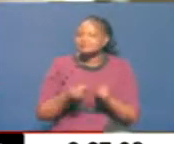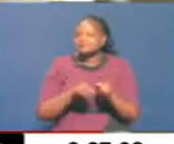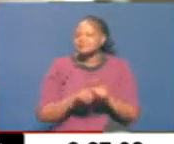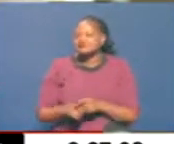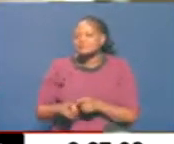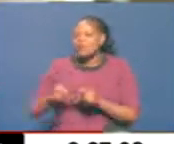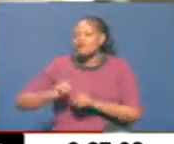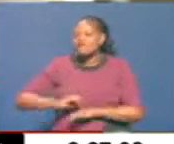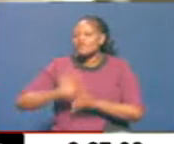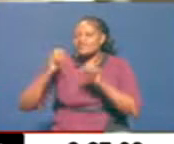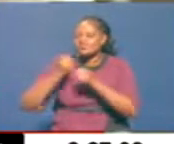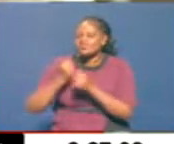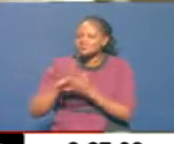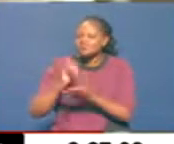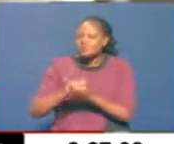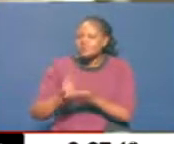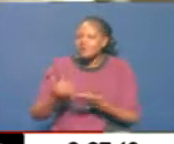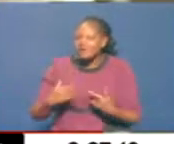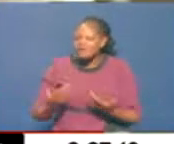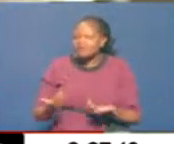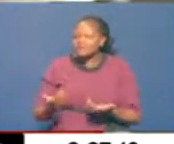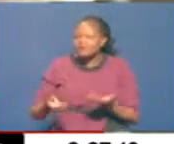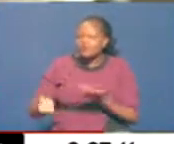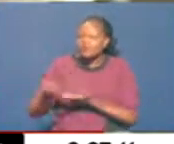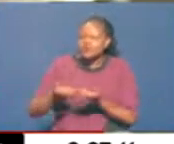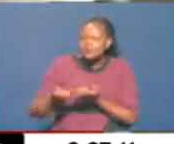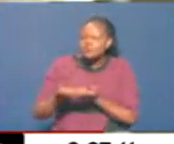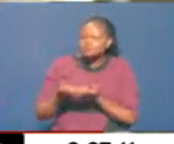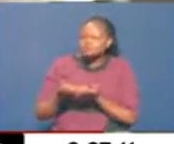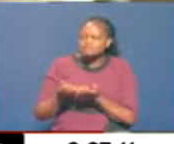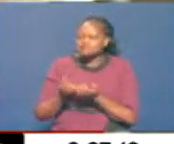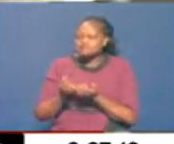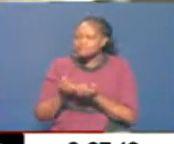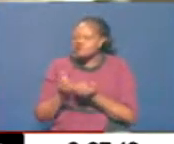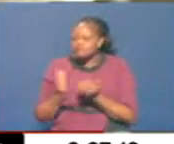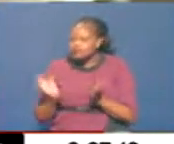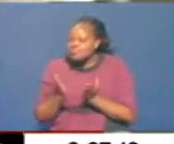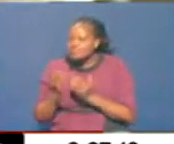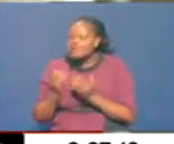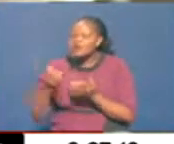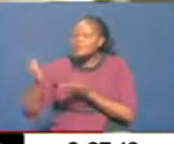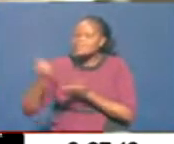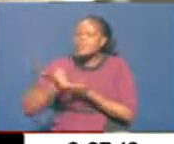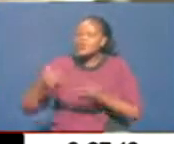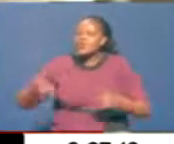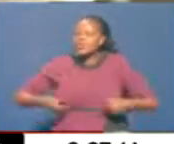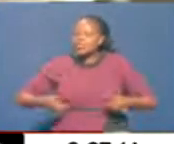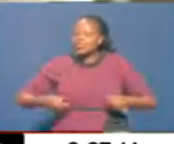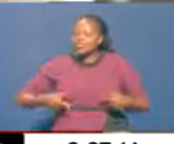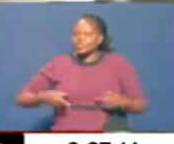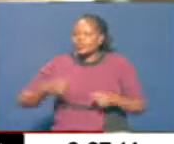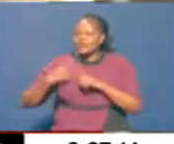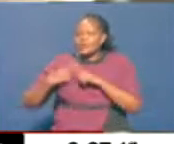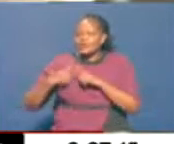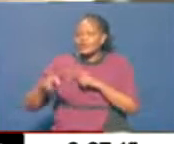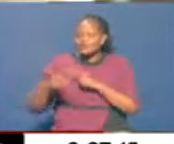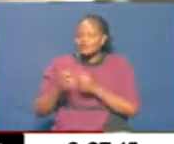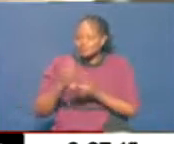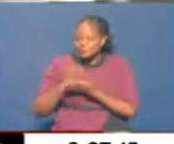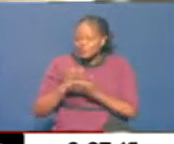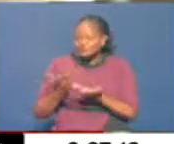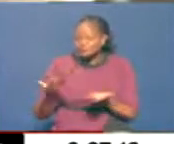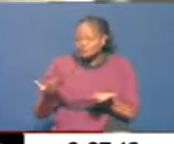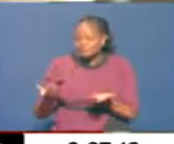also, ensuring that there's some form of economic stimulus by employing more young people. So that was the positive side of things. Of course, if we look at